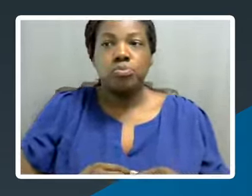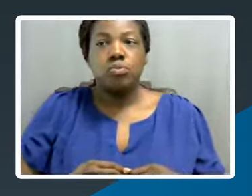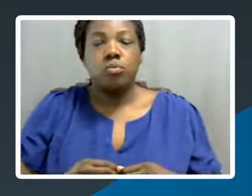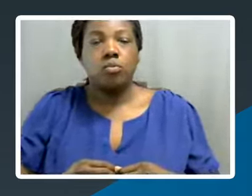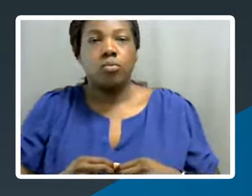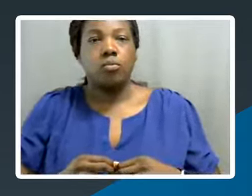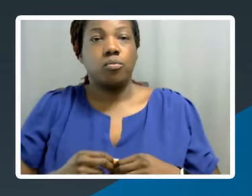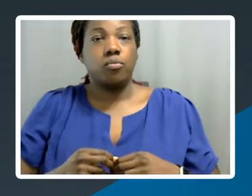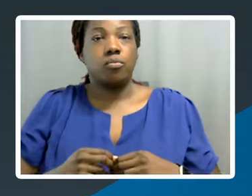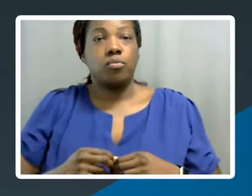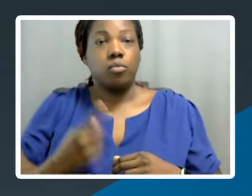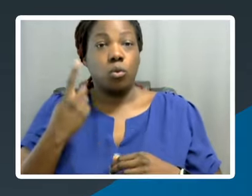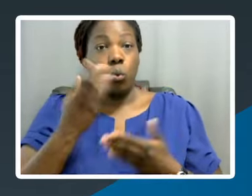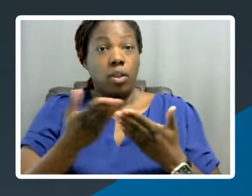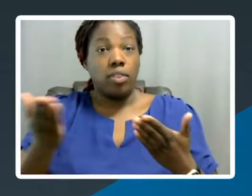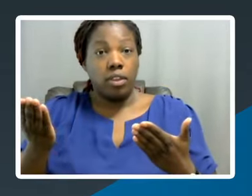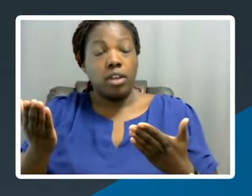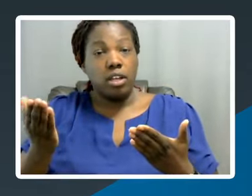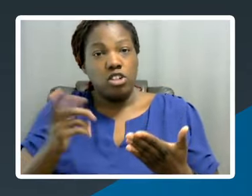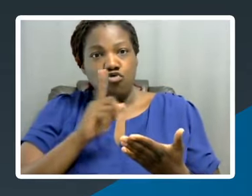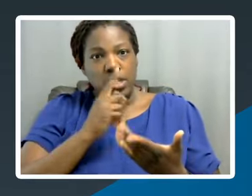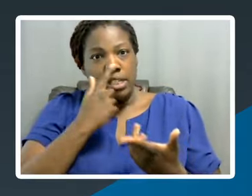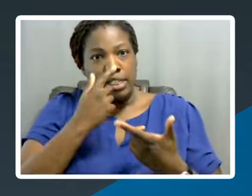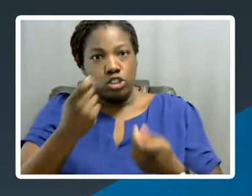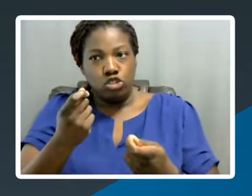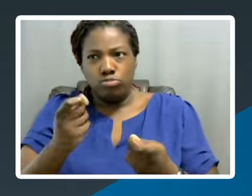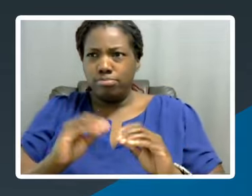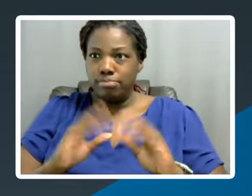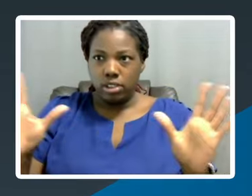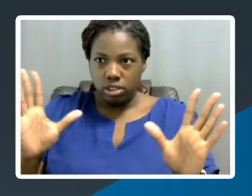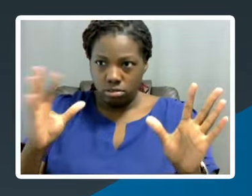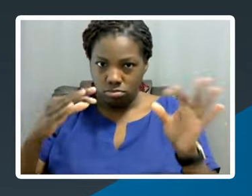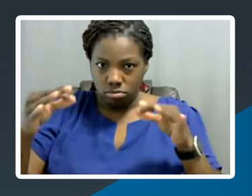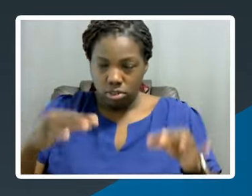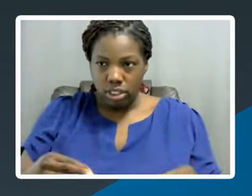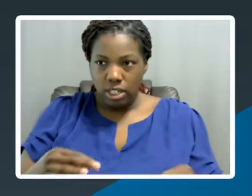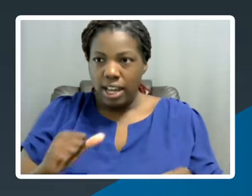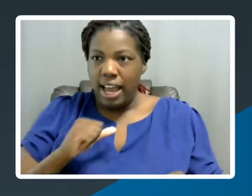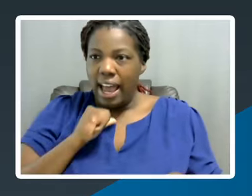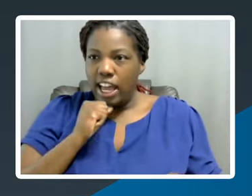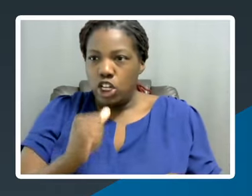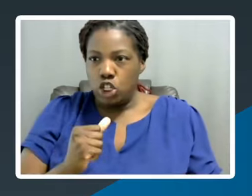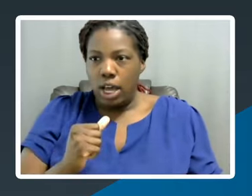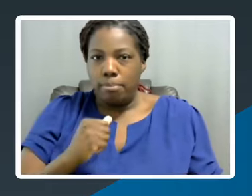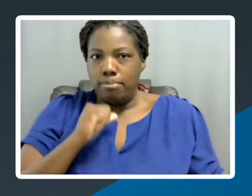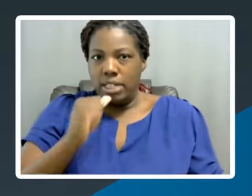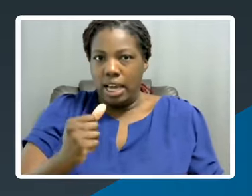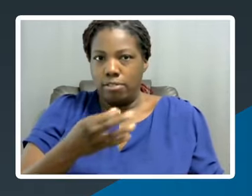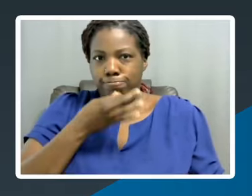things that's interesting, and to be clear, just to be very clear, I do not consider myself an AI expert,